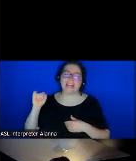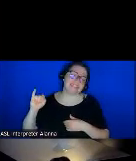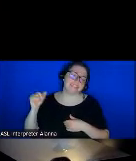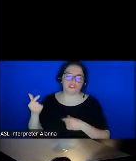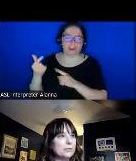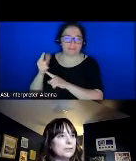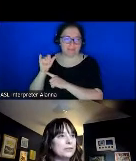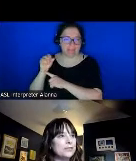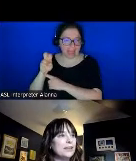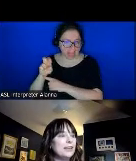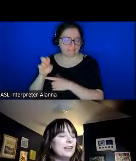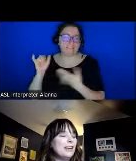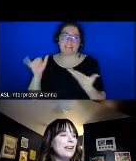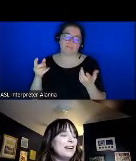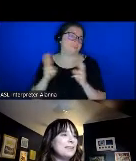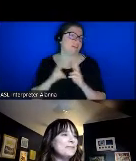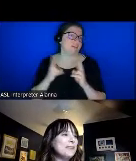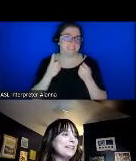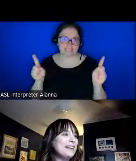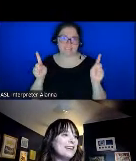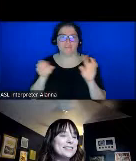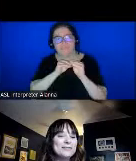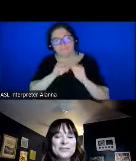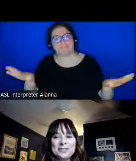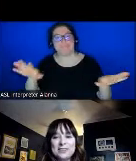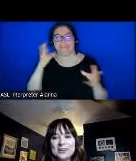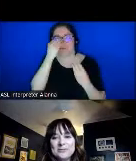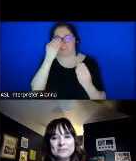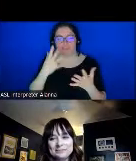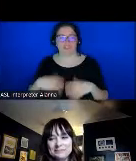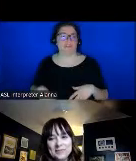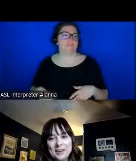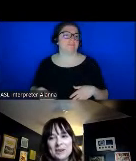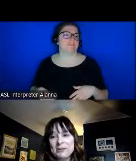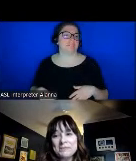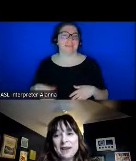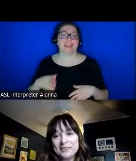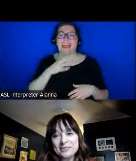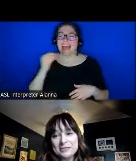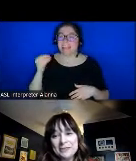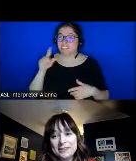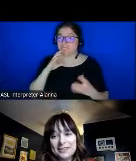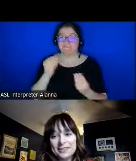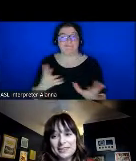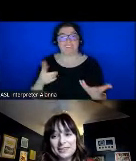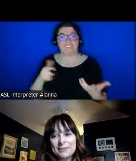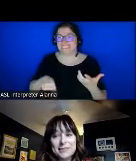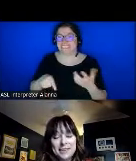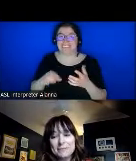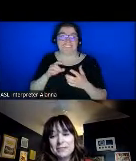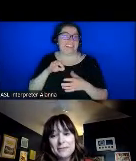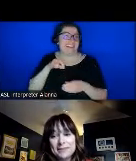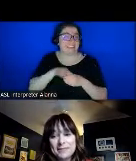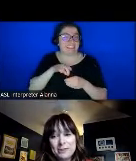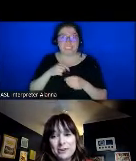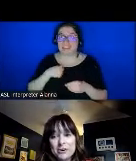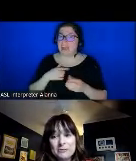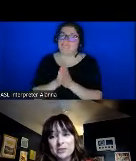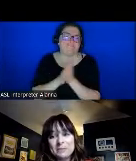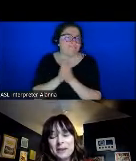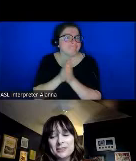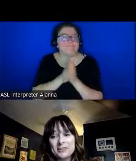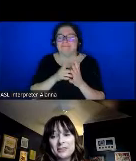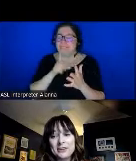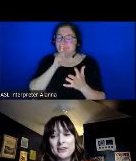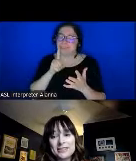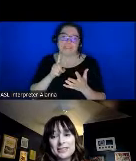information out to voters um in high school you know i'm really passionate about elections my team is amazing we're all